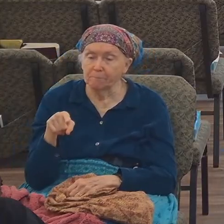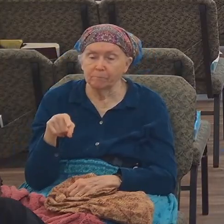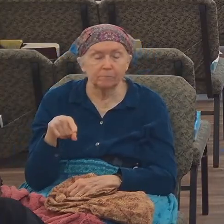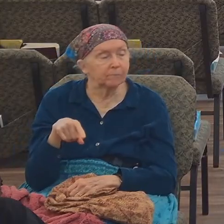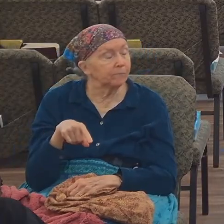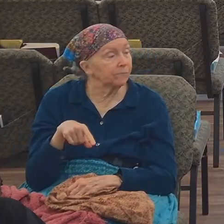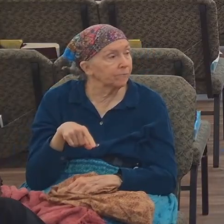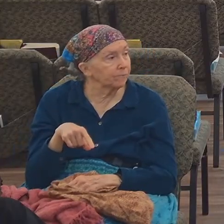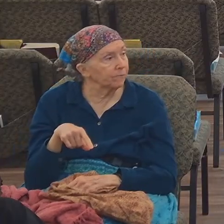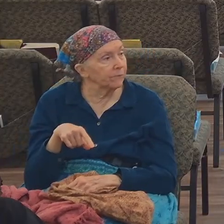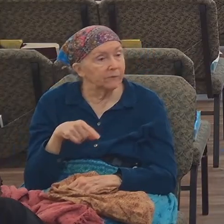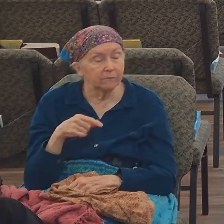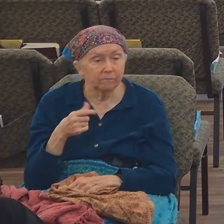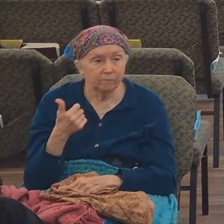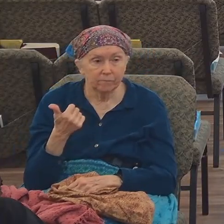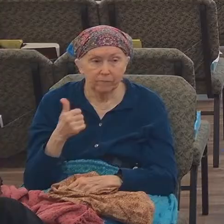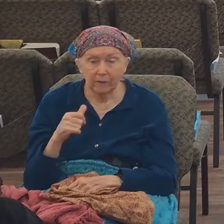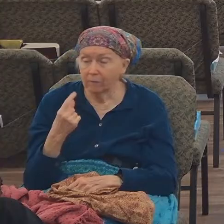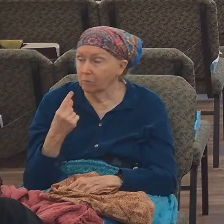Anybody else?